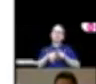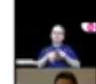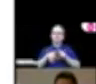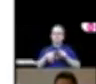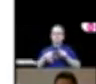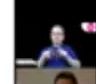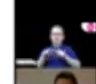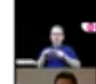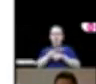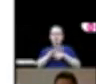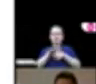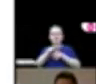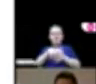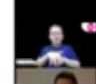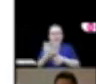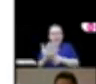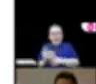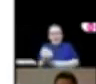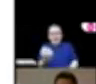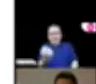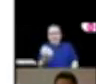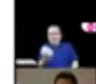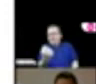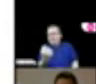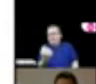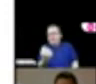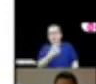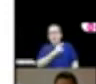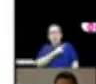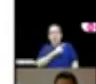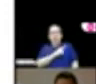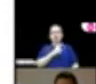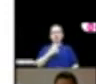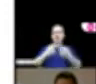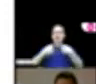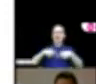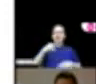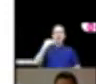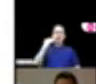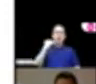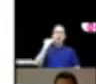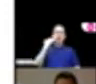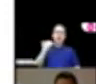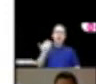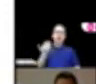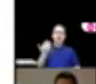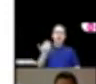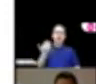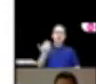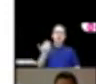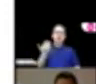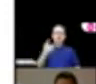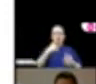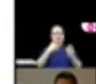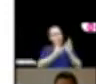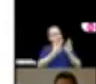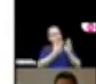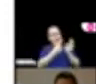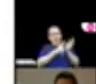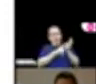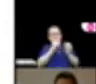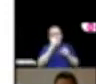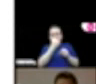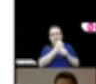in such places, simply because of our color, from our fellow LGBTI